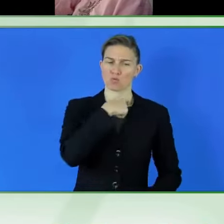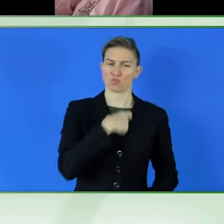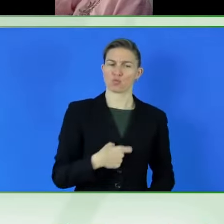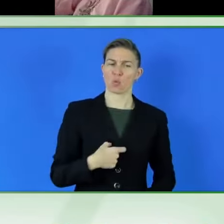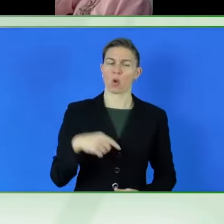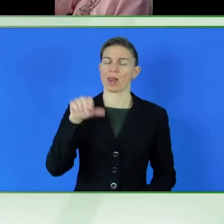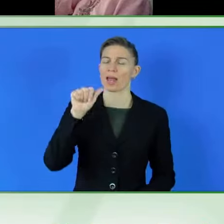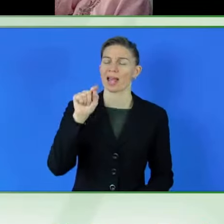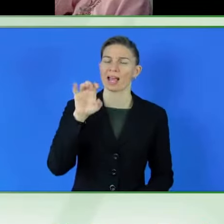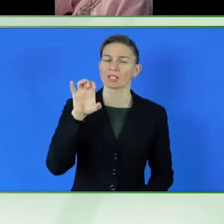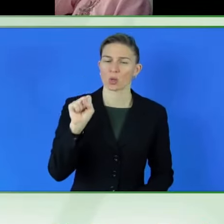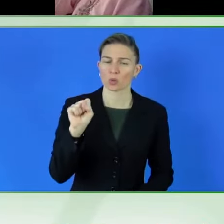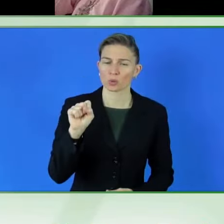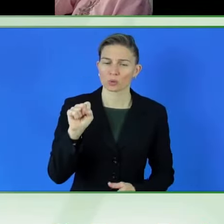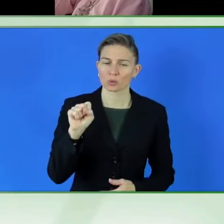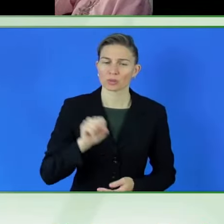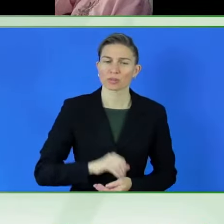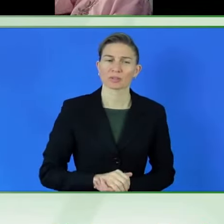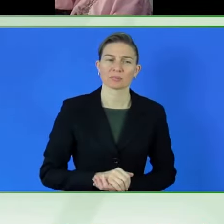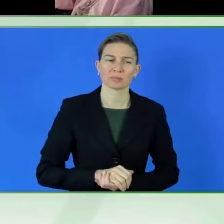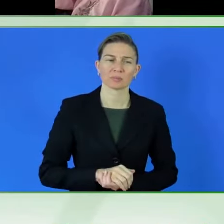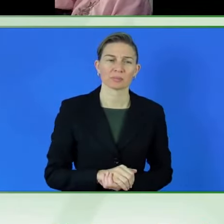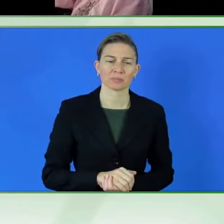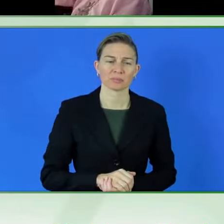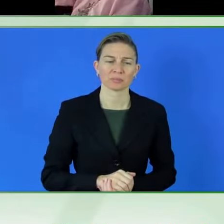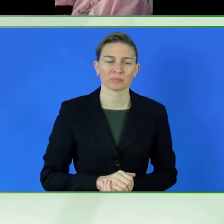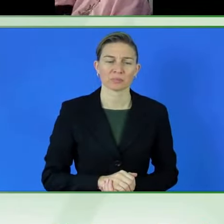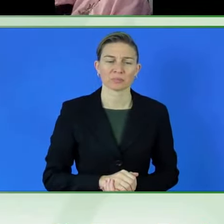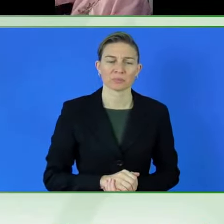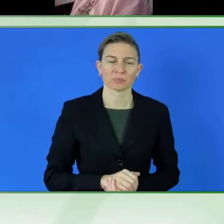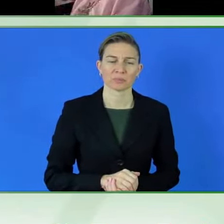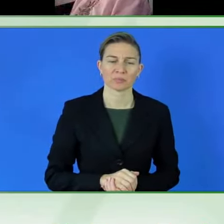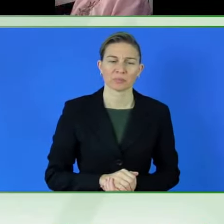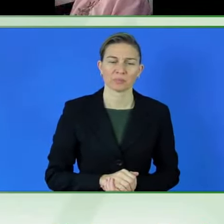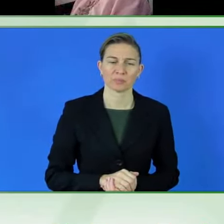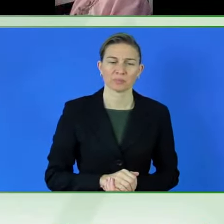IT company which employs